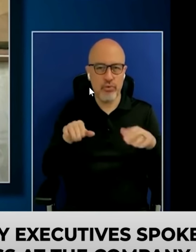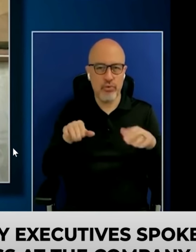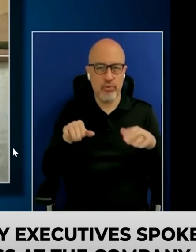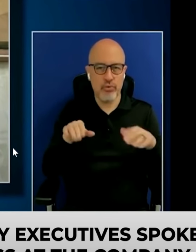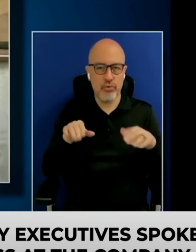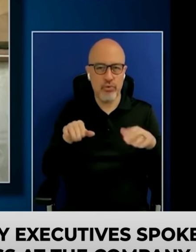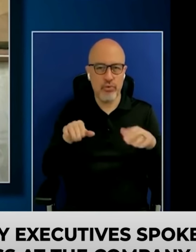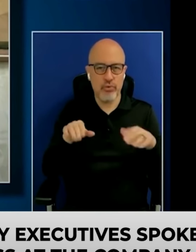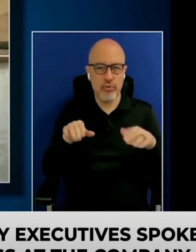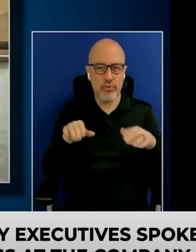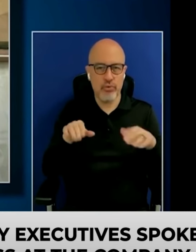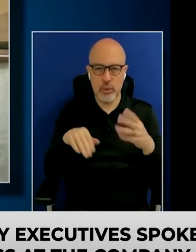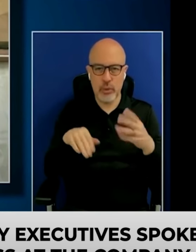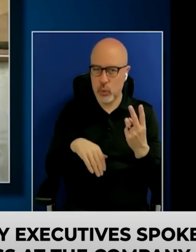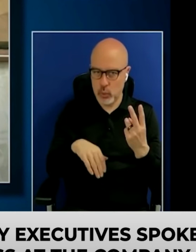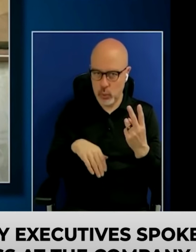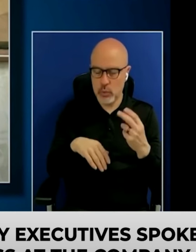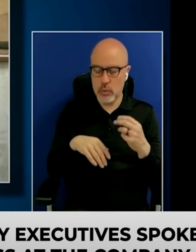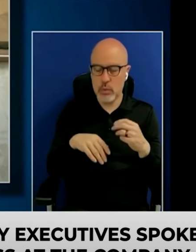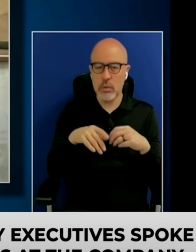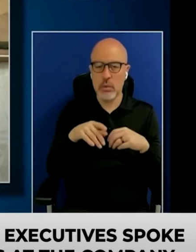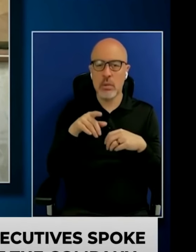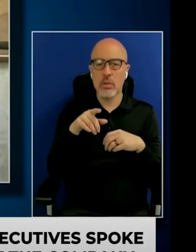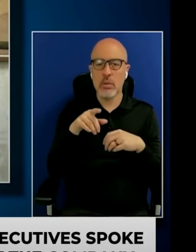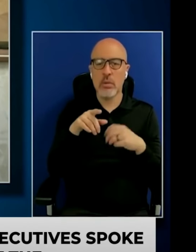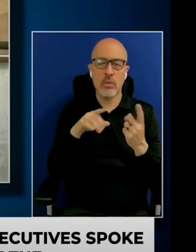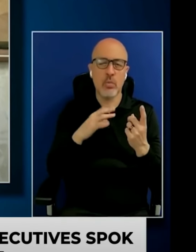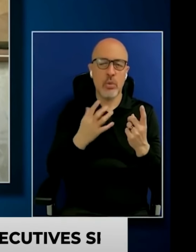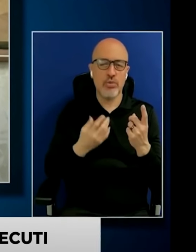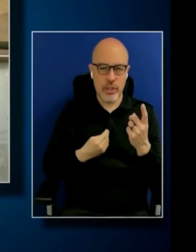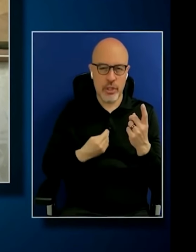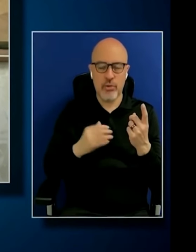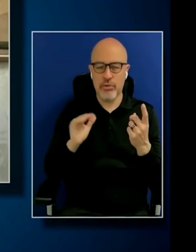This is a clip from them. And one transgender child